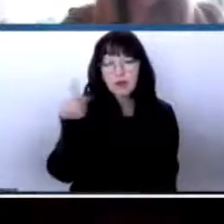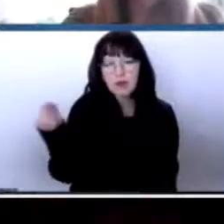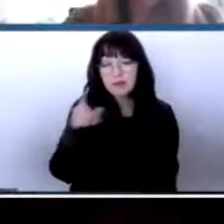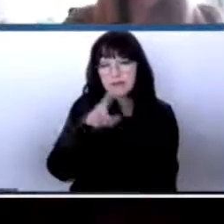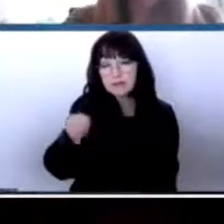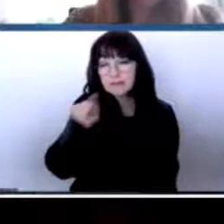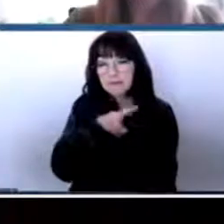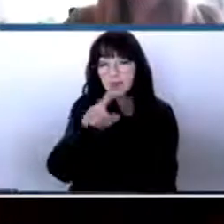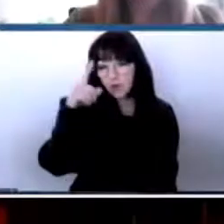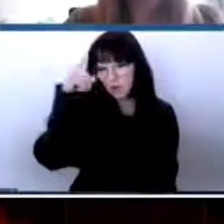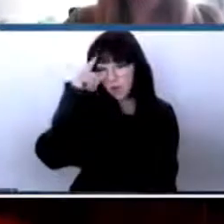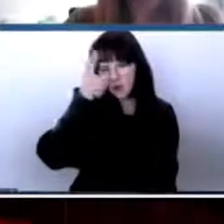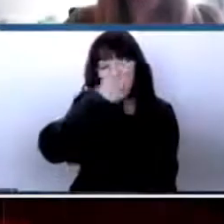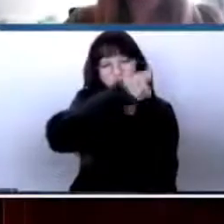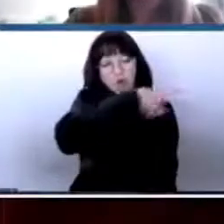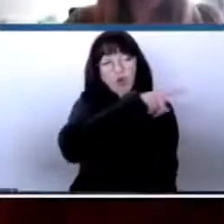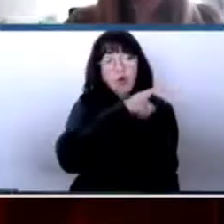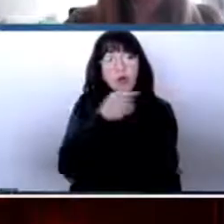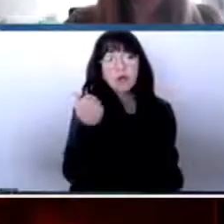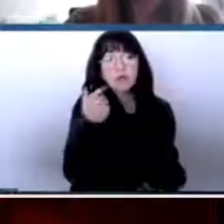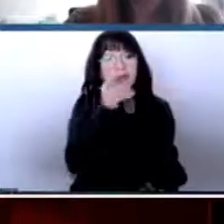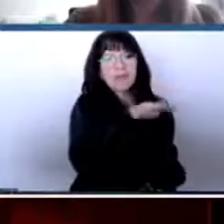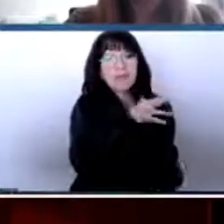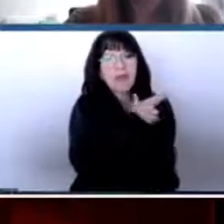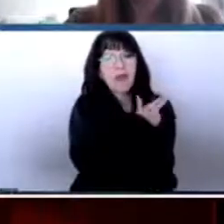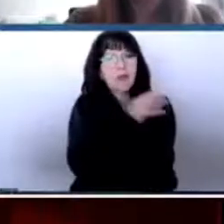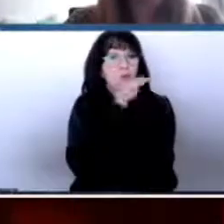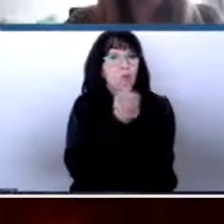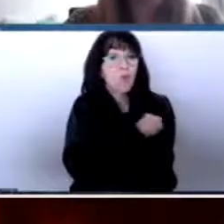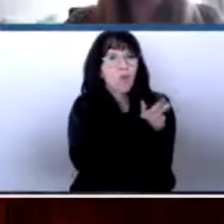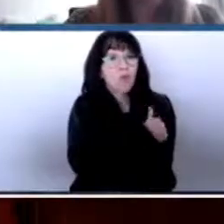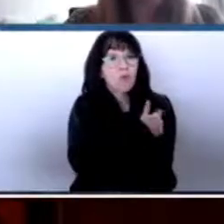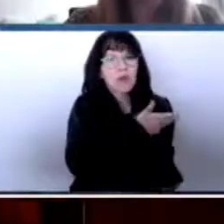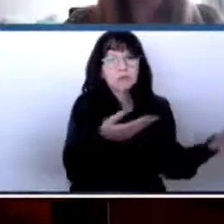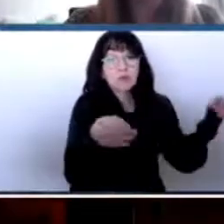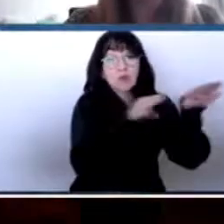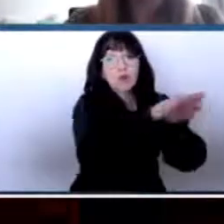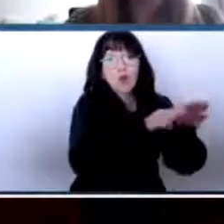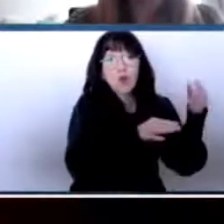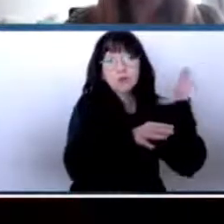it over to AJ. We've talked about that, but I think AJ kind of answered it in one of the earlier